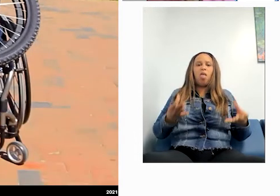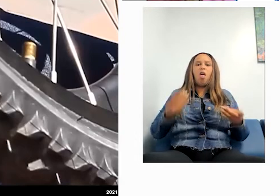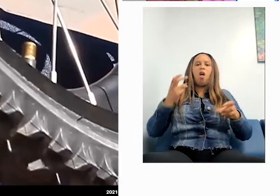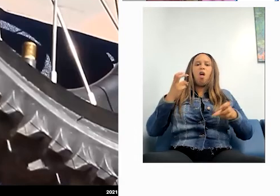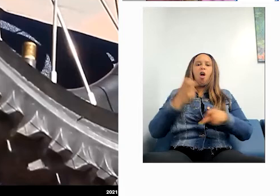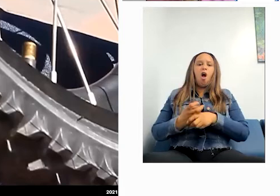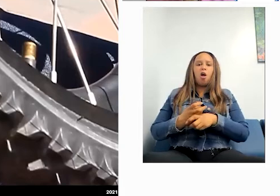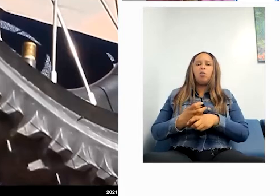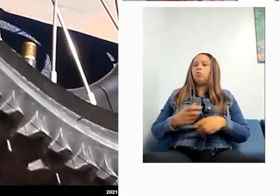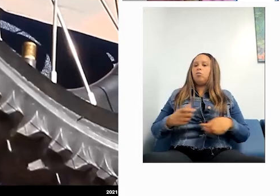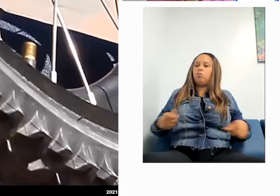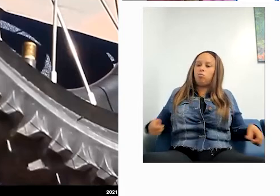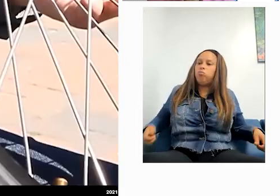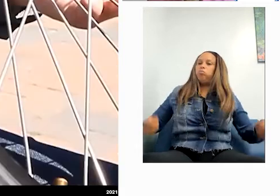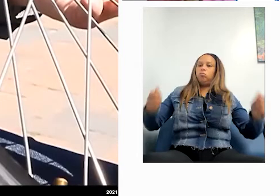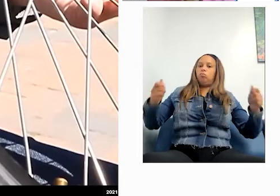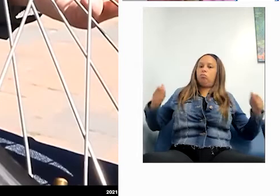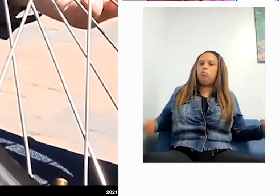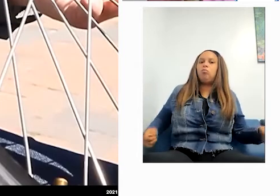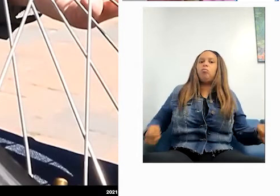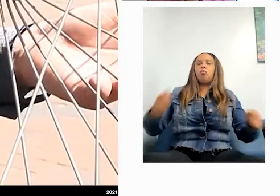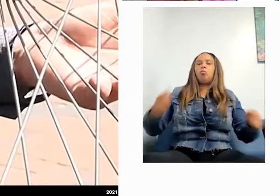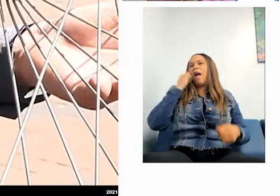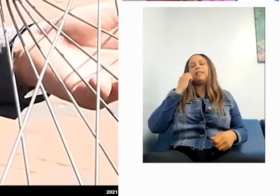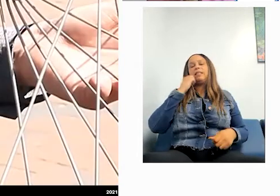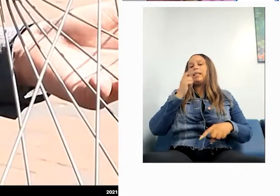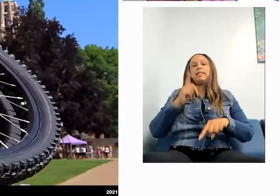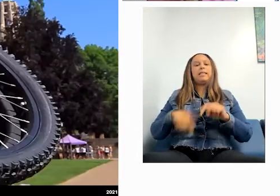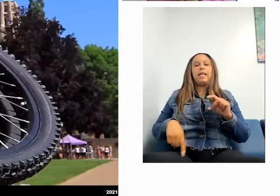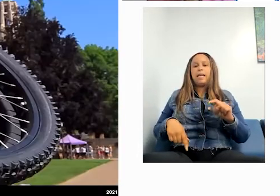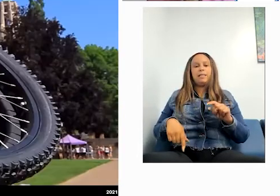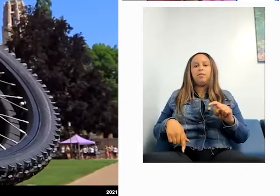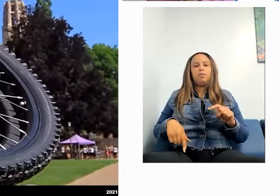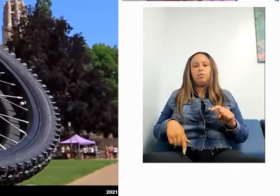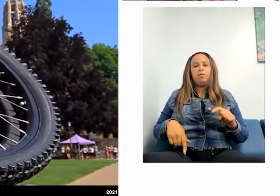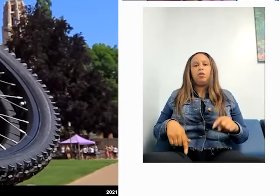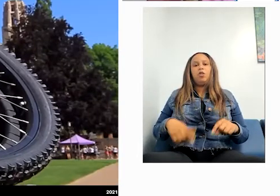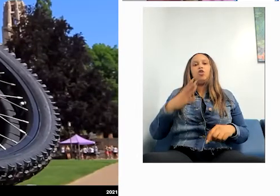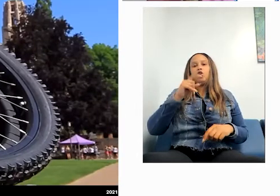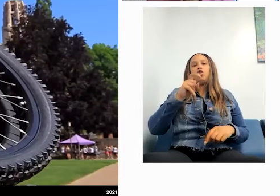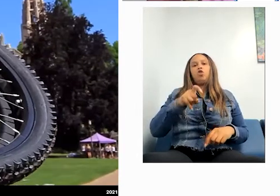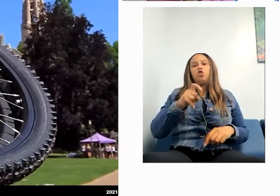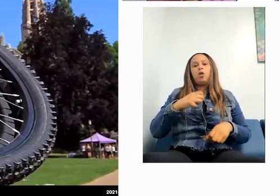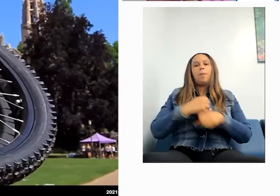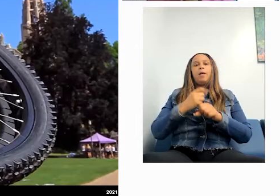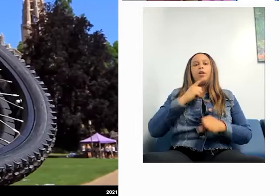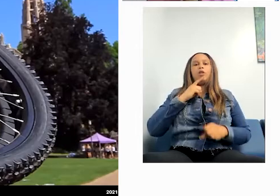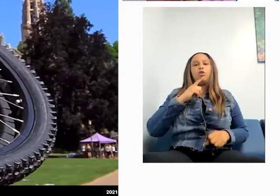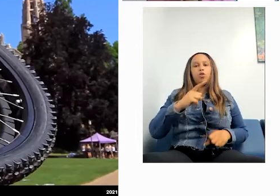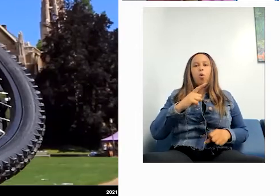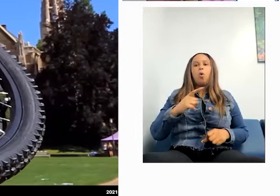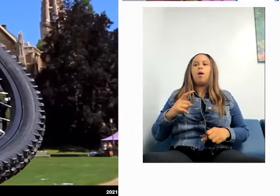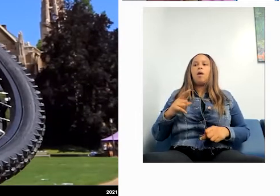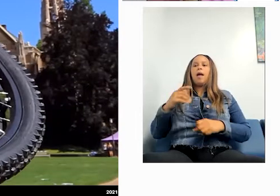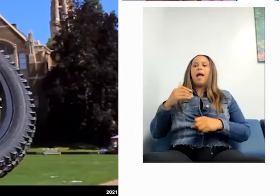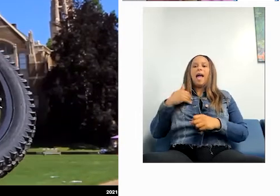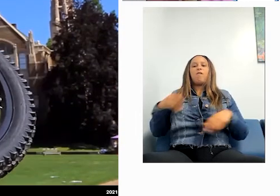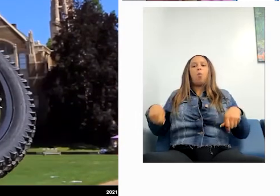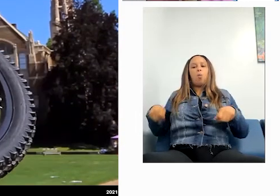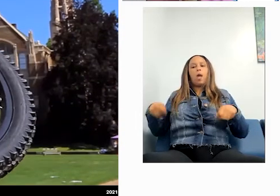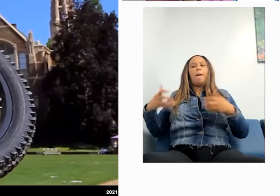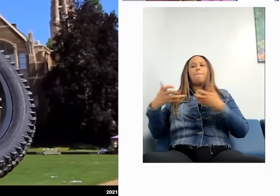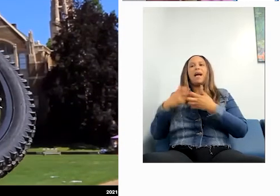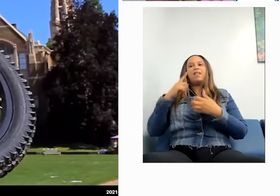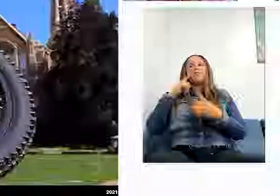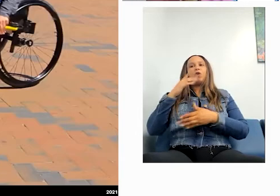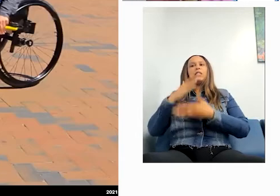too hard to push for everyday use on indoor surfaces or sidewalks, and should be reserved for specific activities. You may find